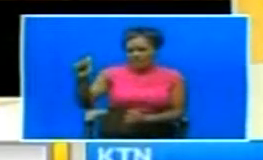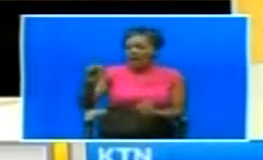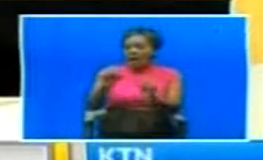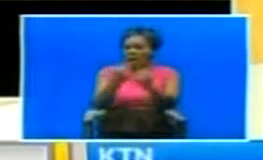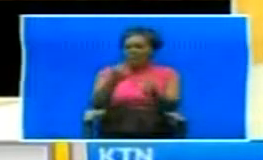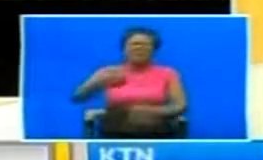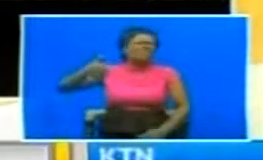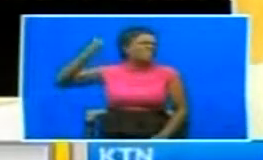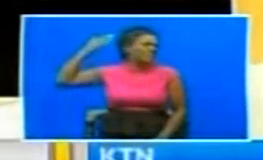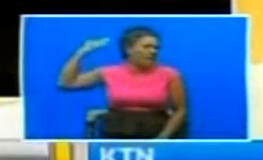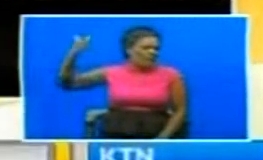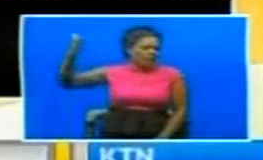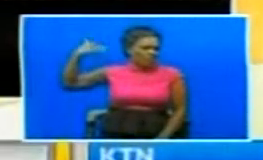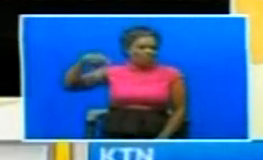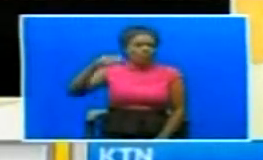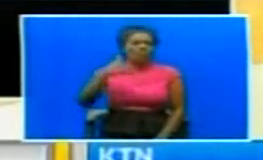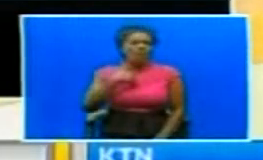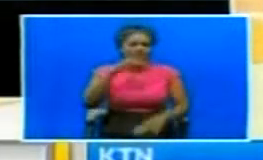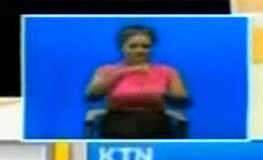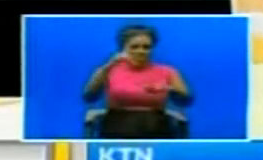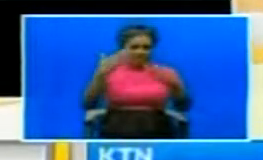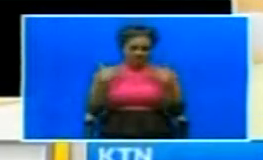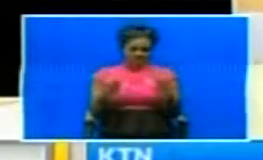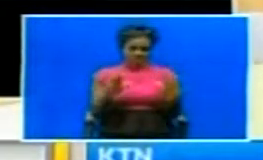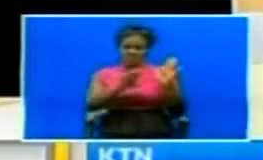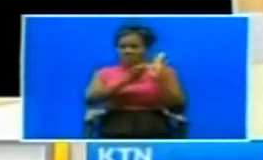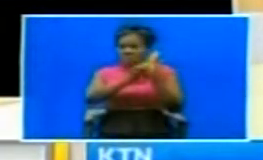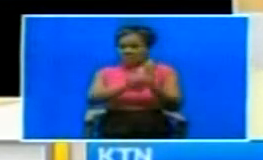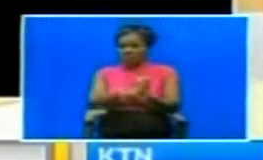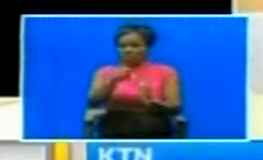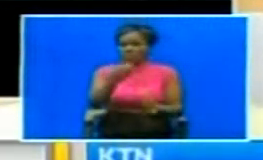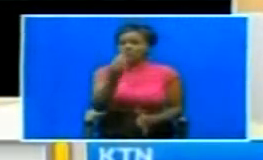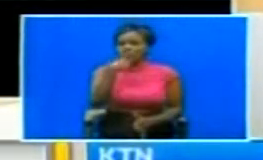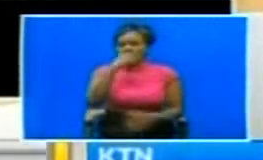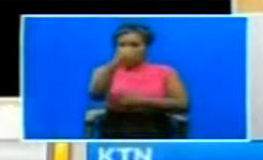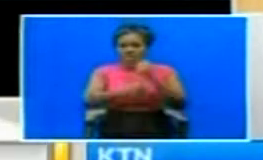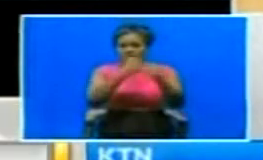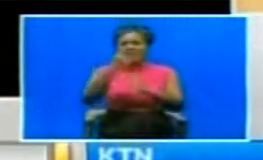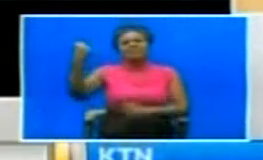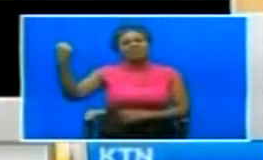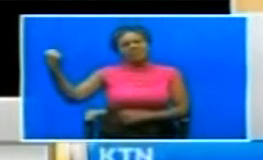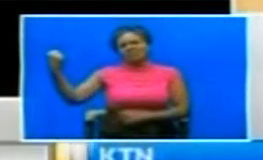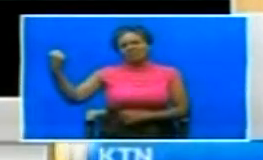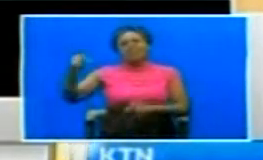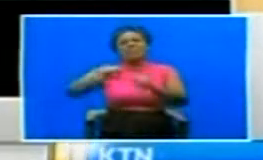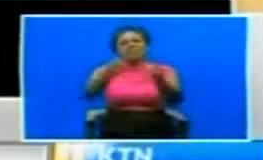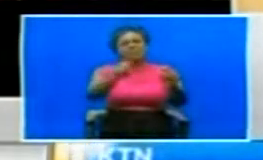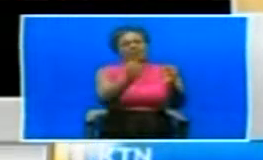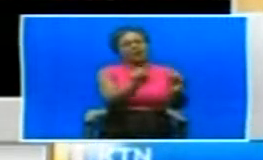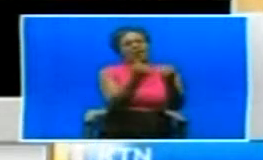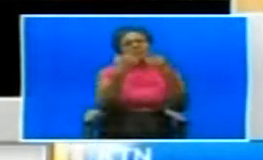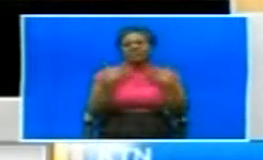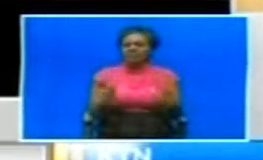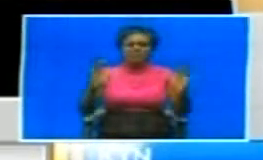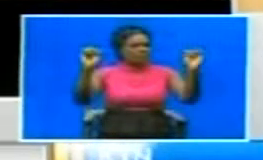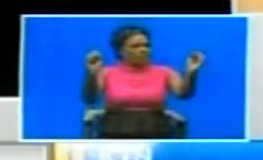some times back, and you already have an effect, say you were exposed 4 or 5 years ago, the damage has already taken place and